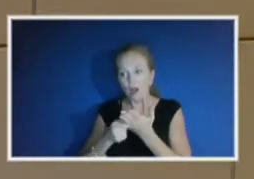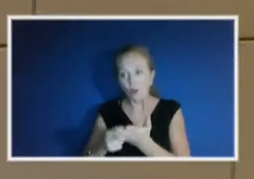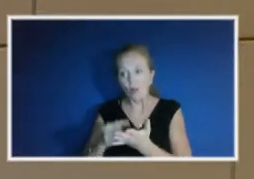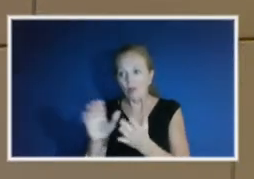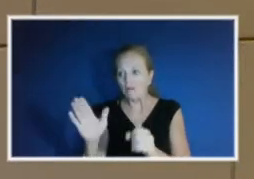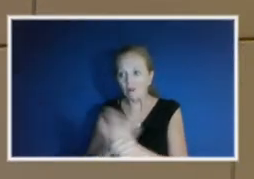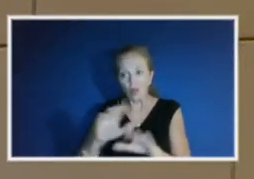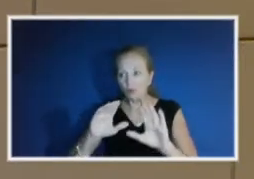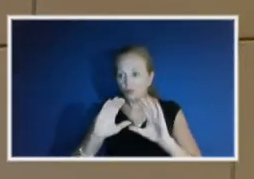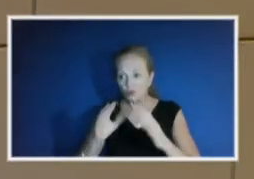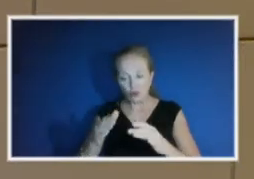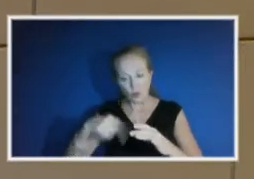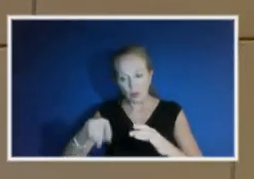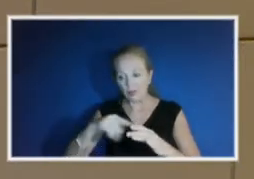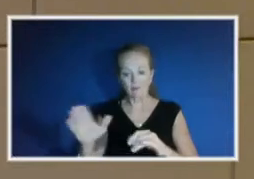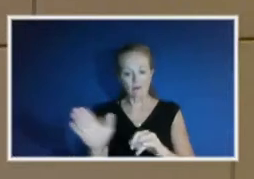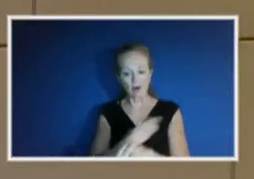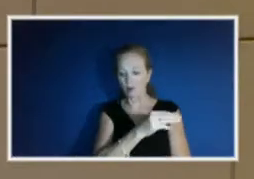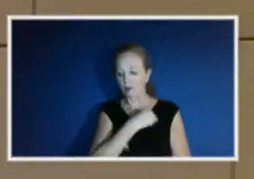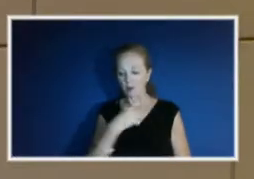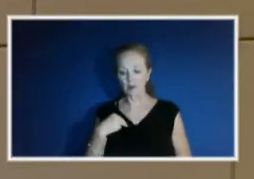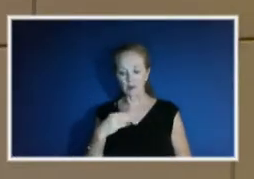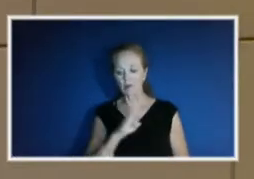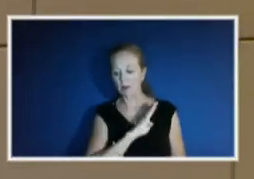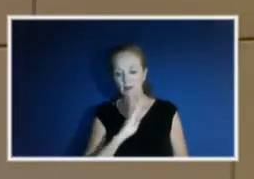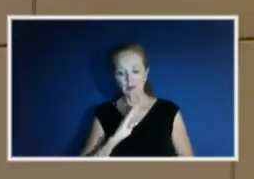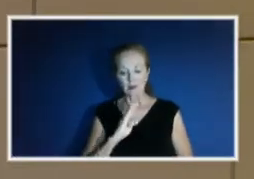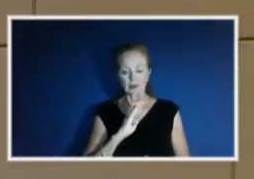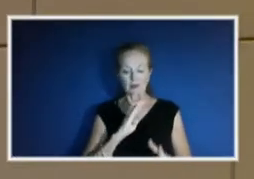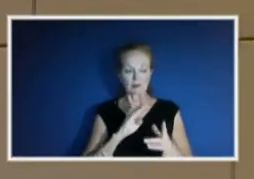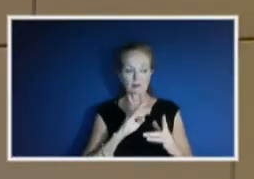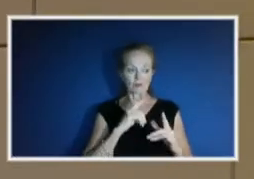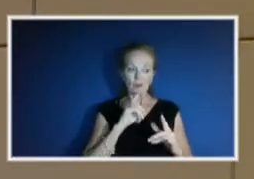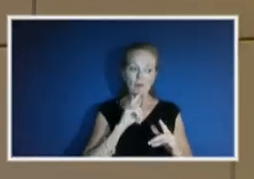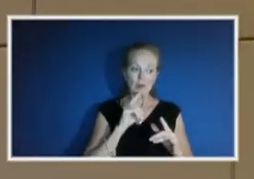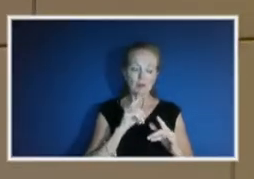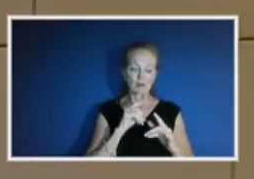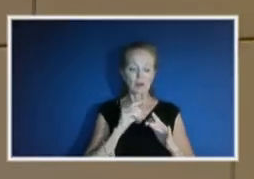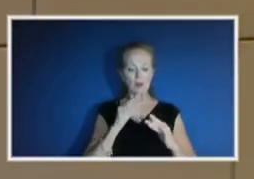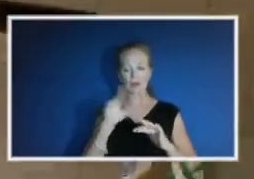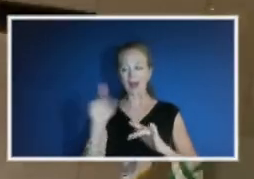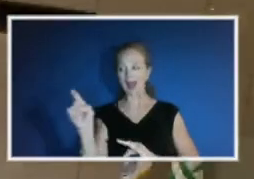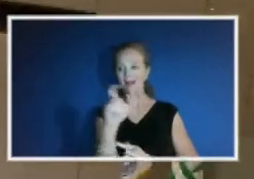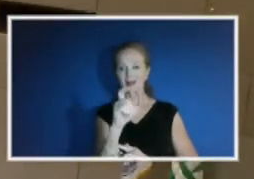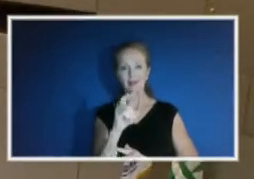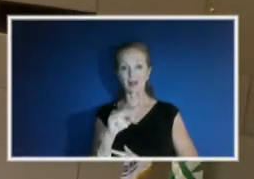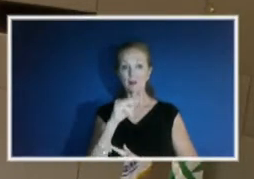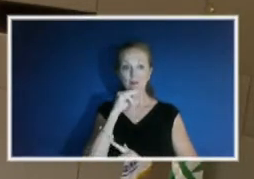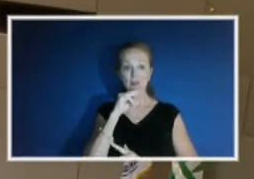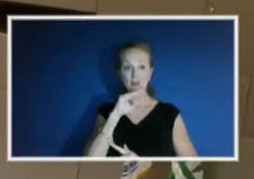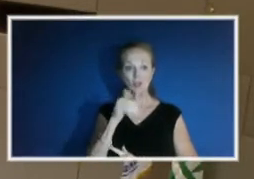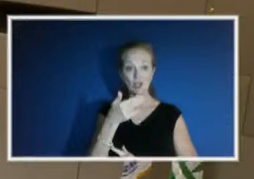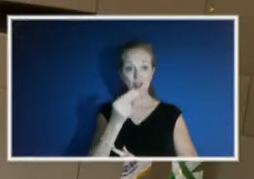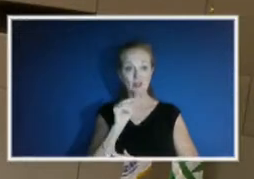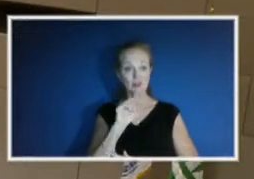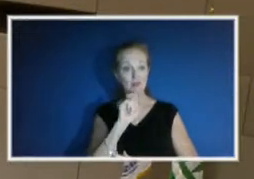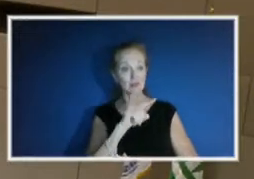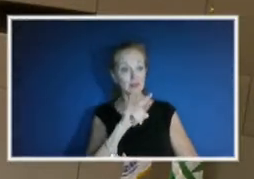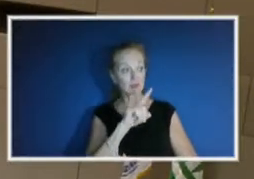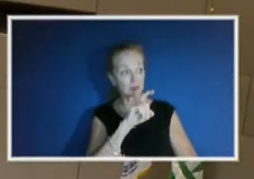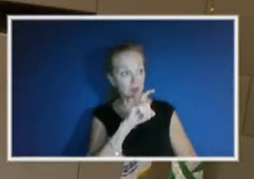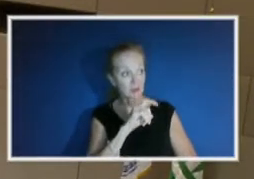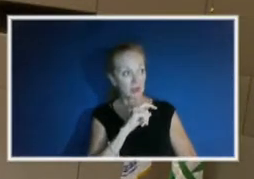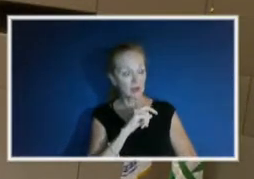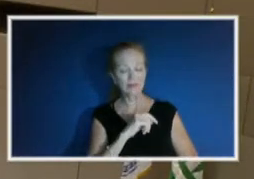membership that's basically coming off. So let me ask, Ms. Johnson? I do have a question. Uh-huh. I think